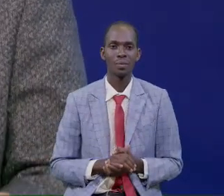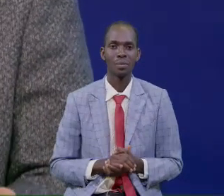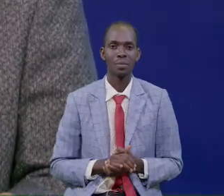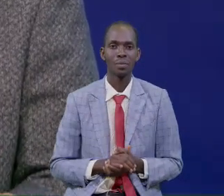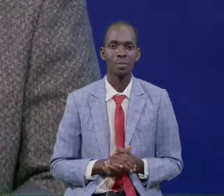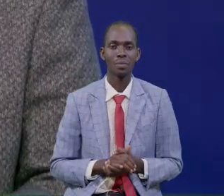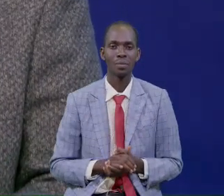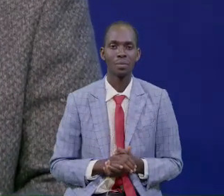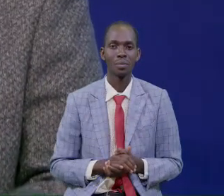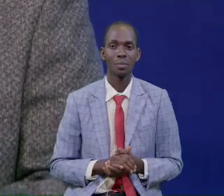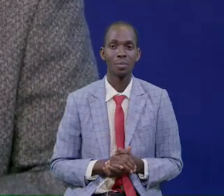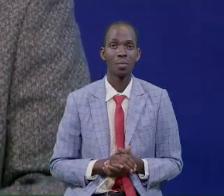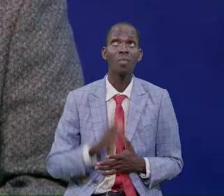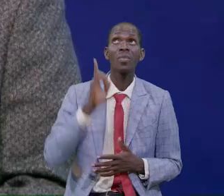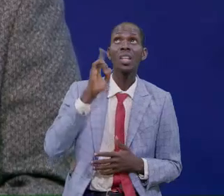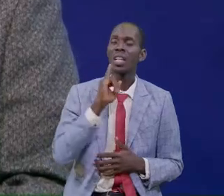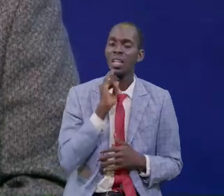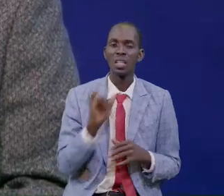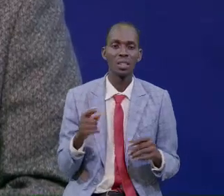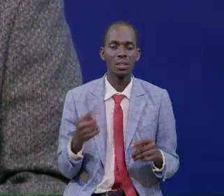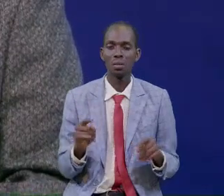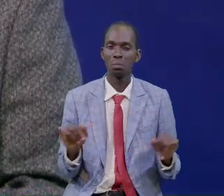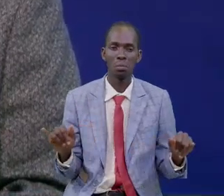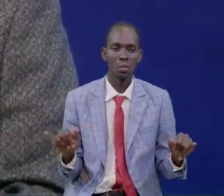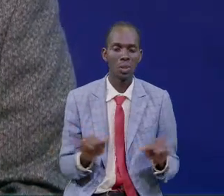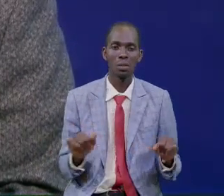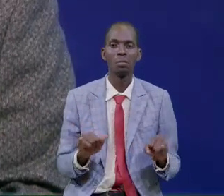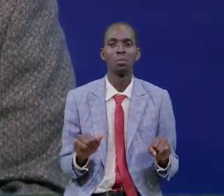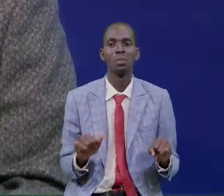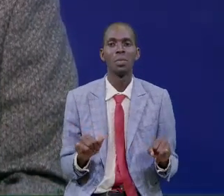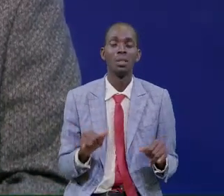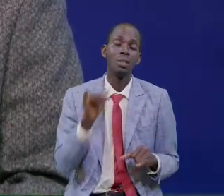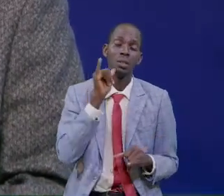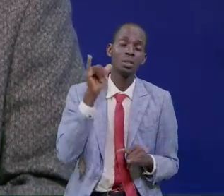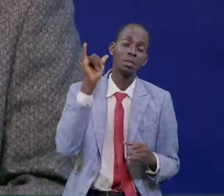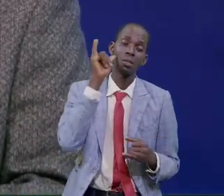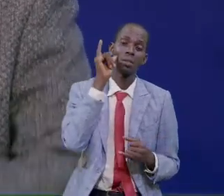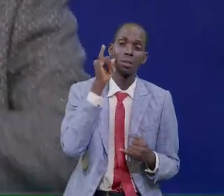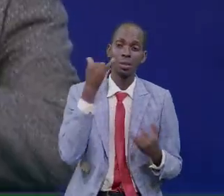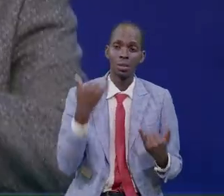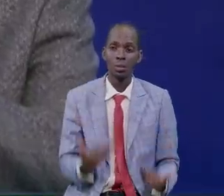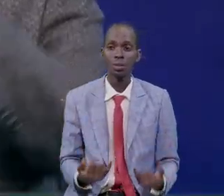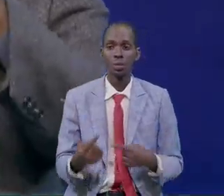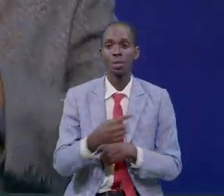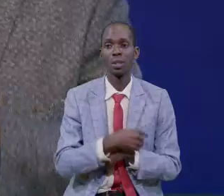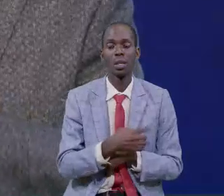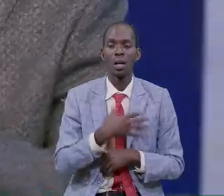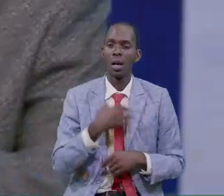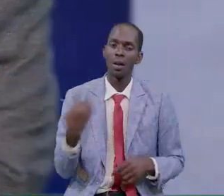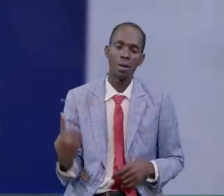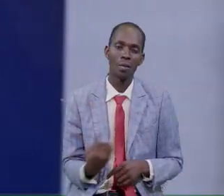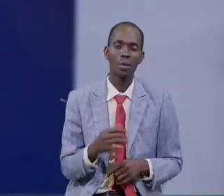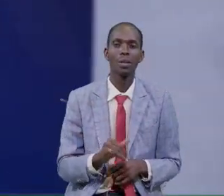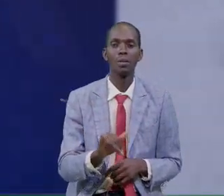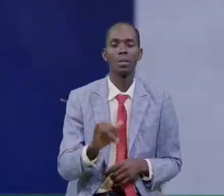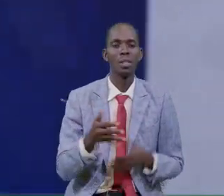The same. Yesterday, today, and forever. Let me tell you